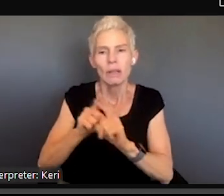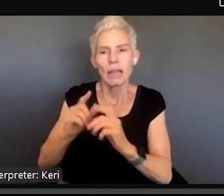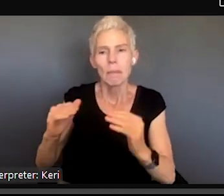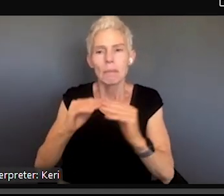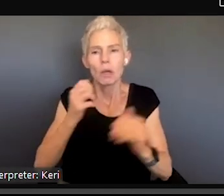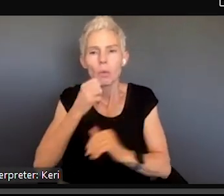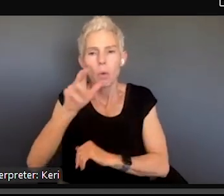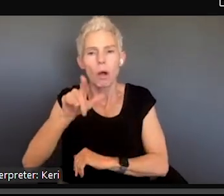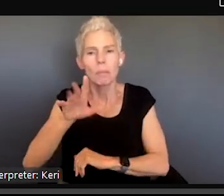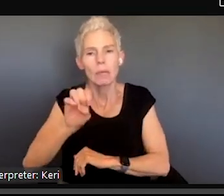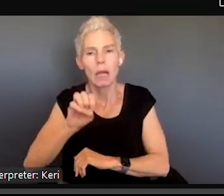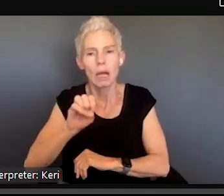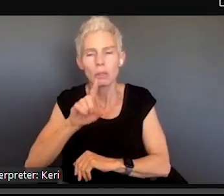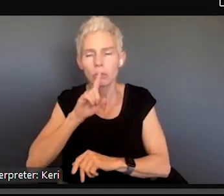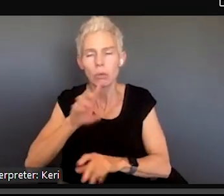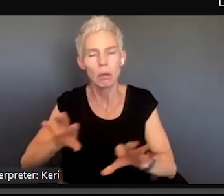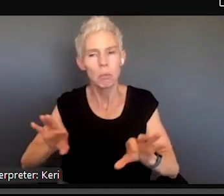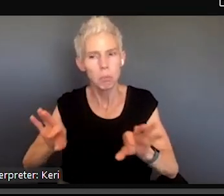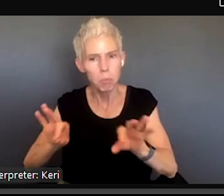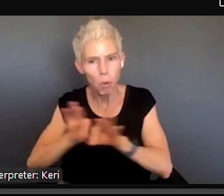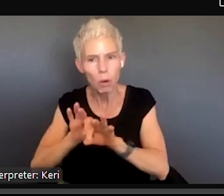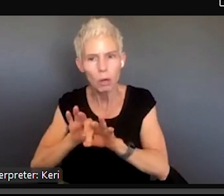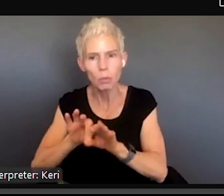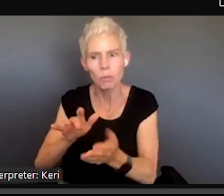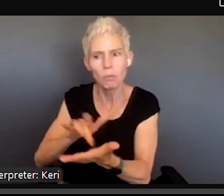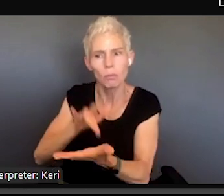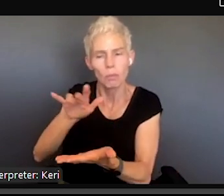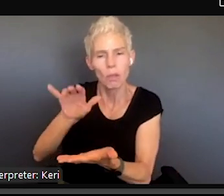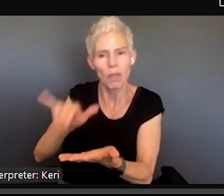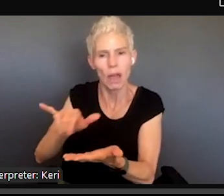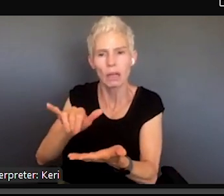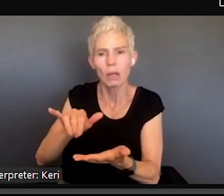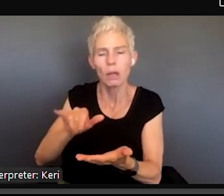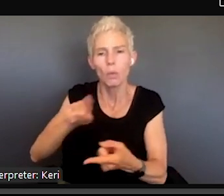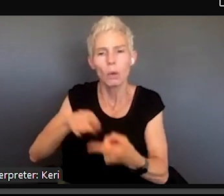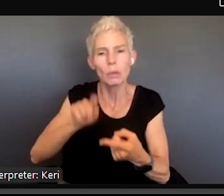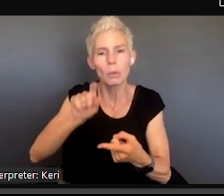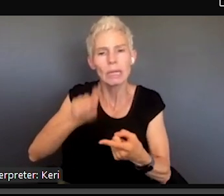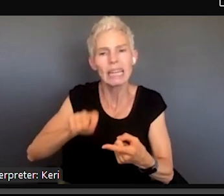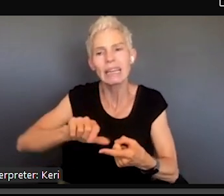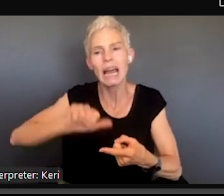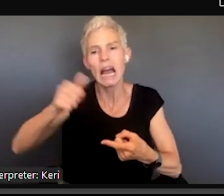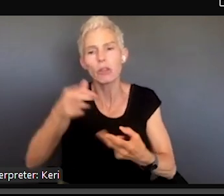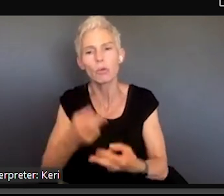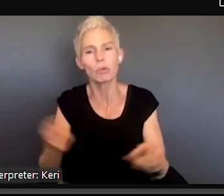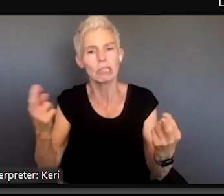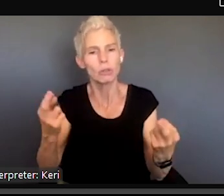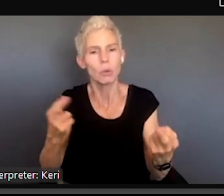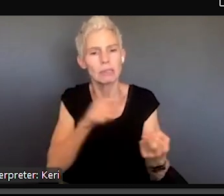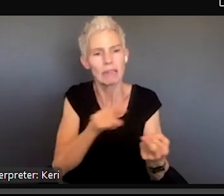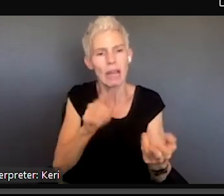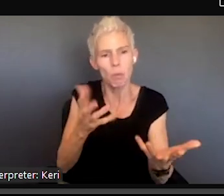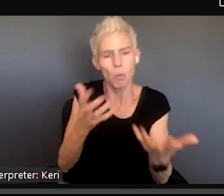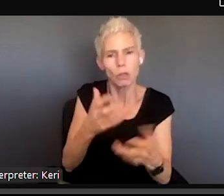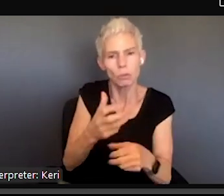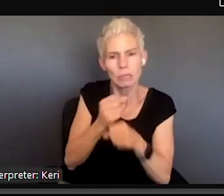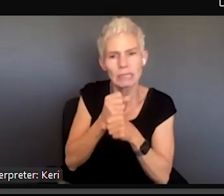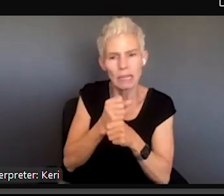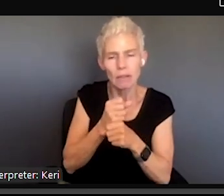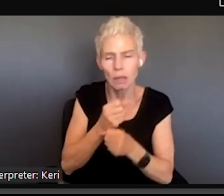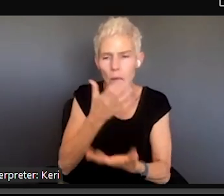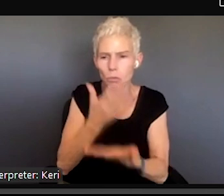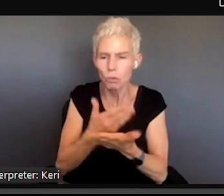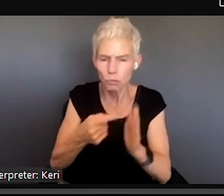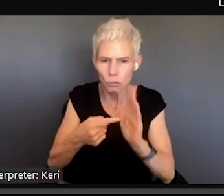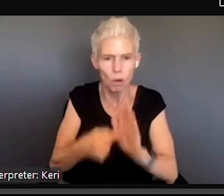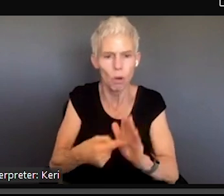in very much in handy. When needing an alternative resource that they're asking for. And that just shows you how important